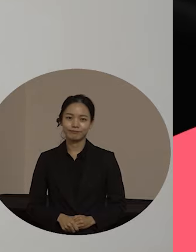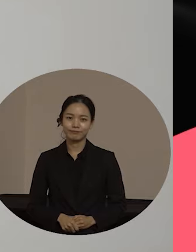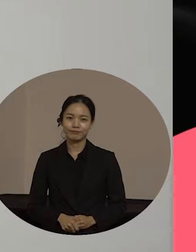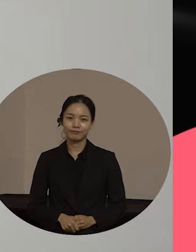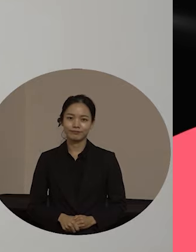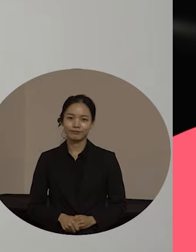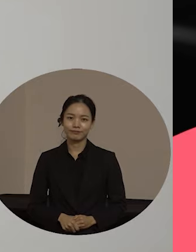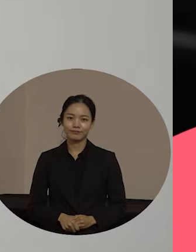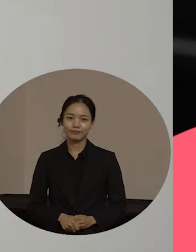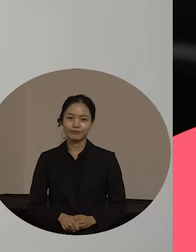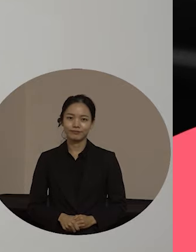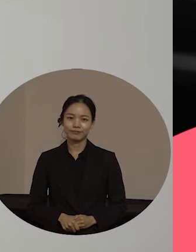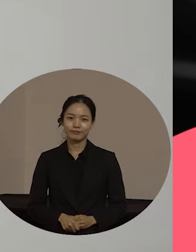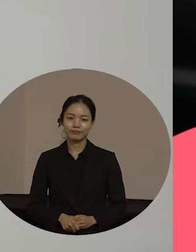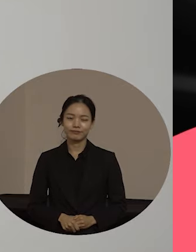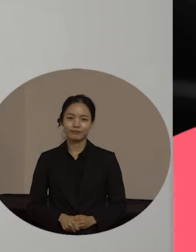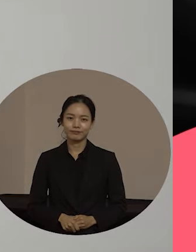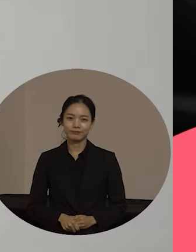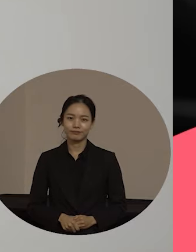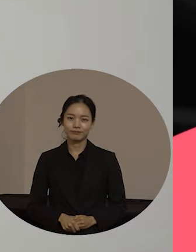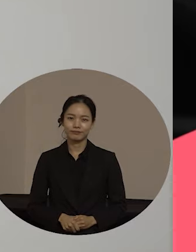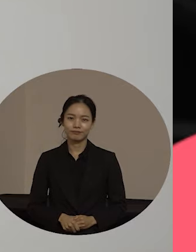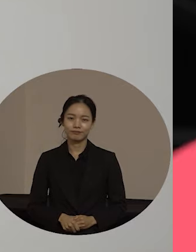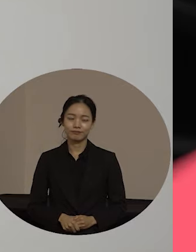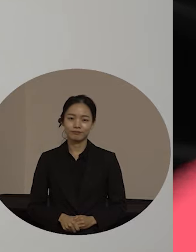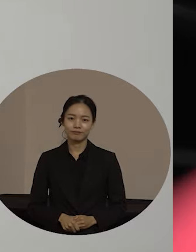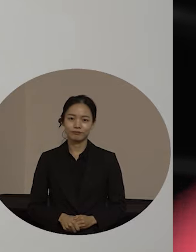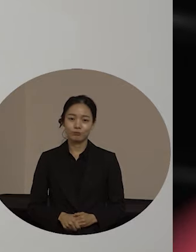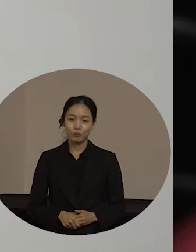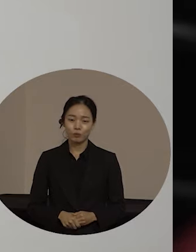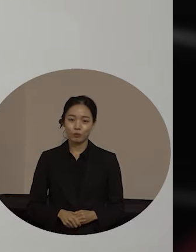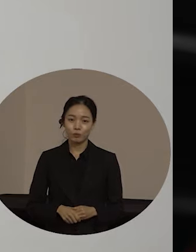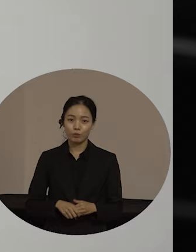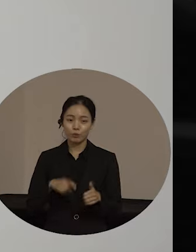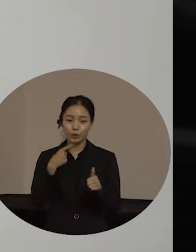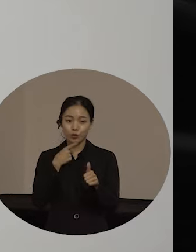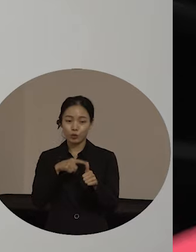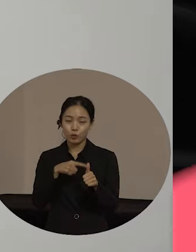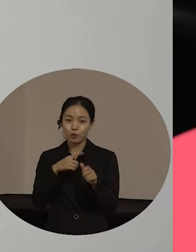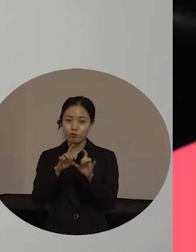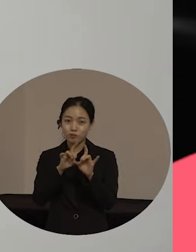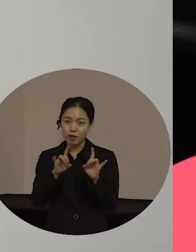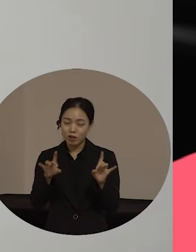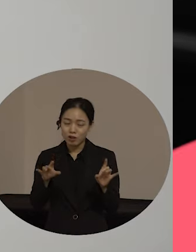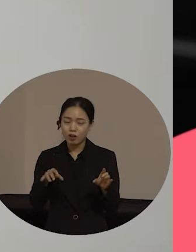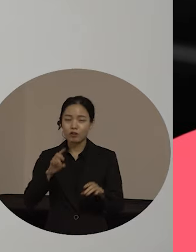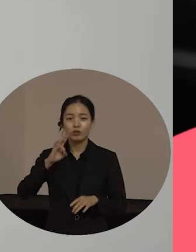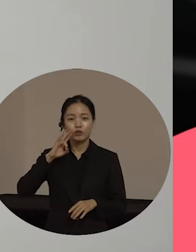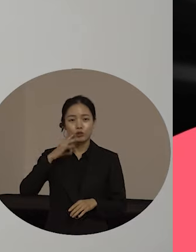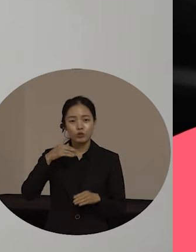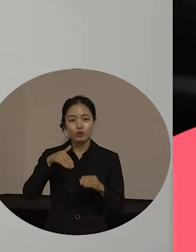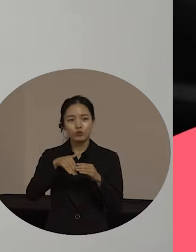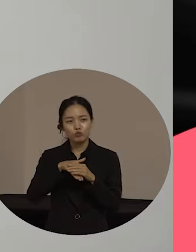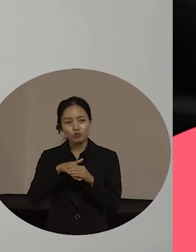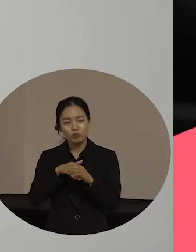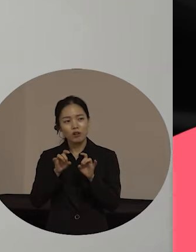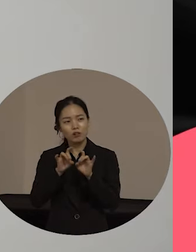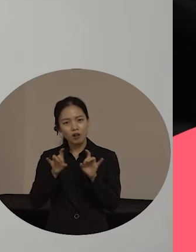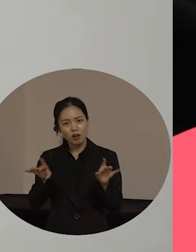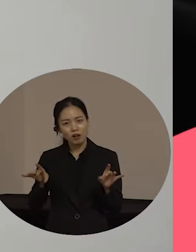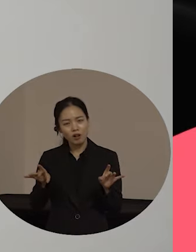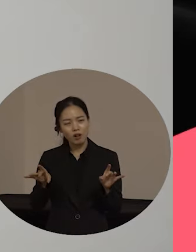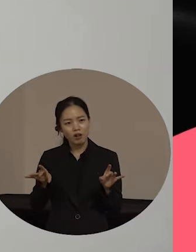qualifications needed in different education sectors for teaching arts and culture, and for this we also